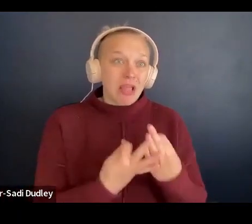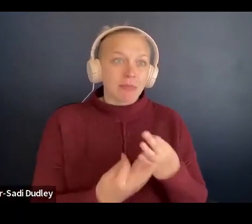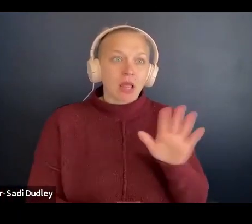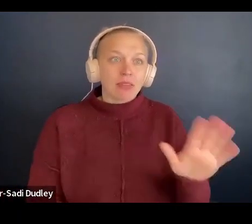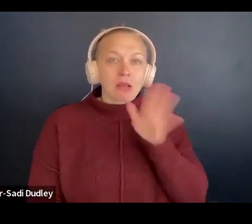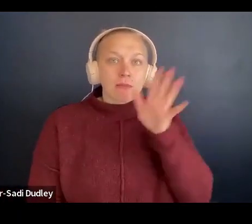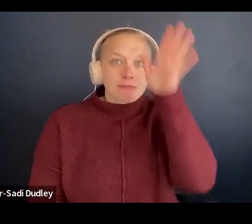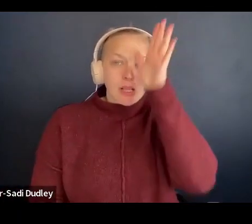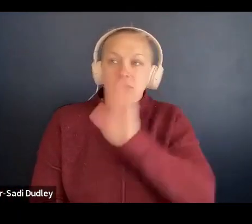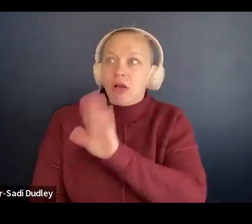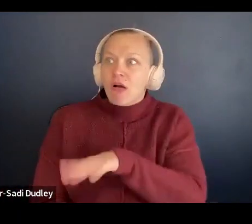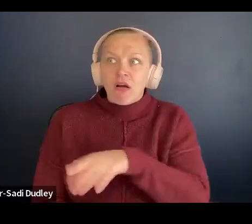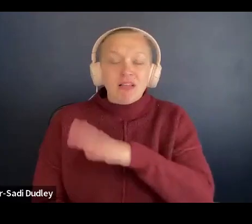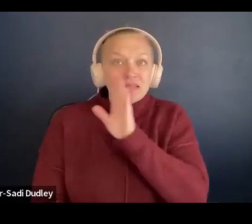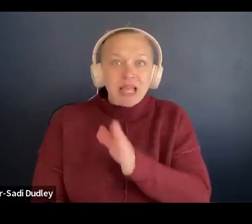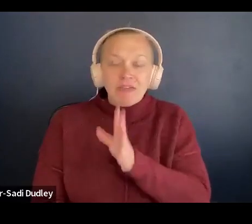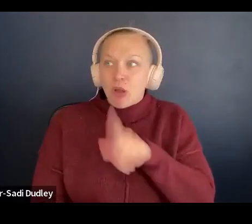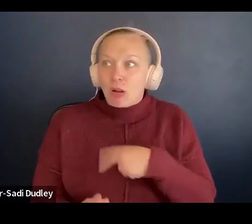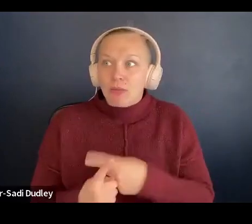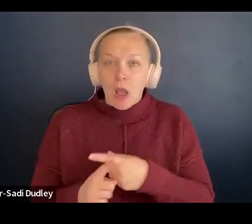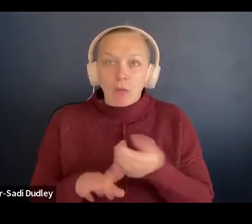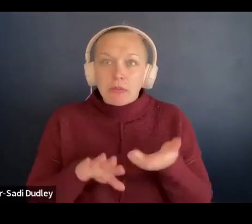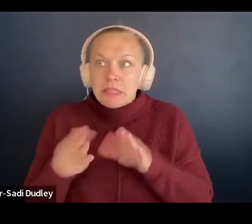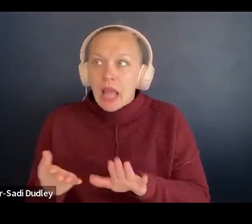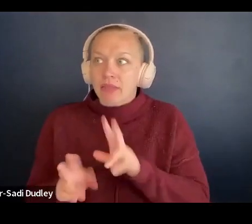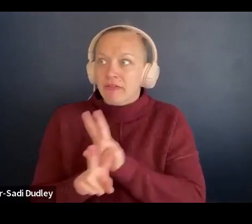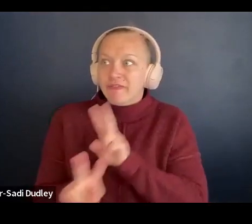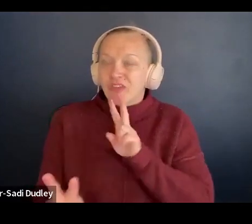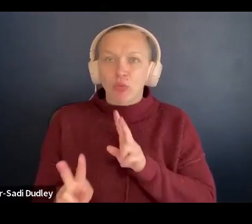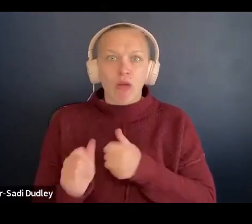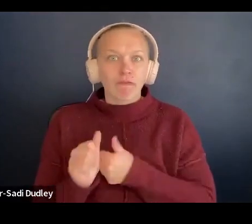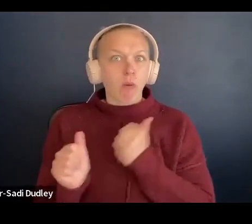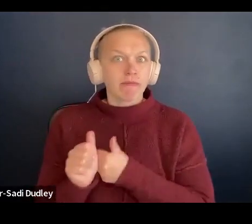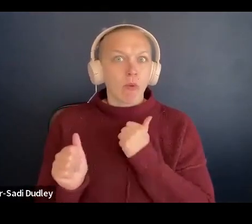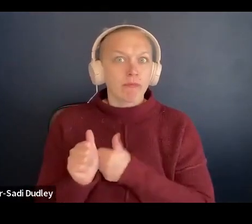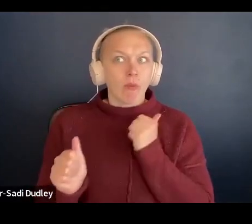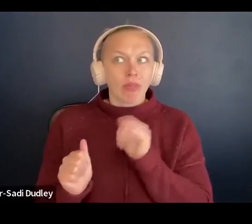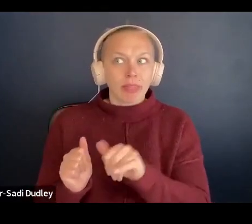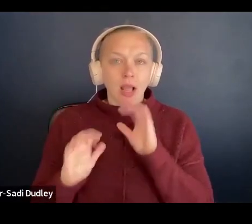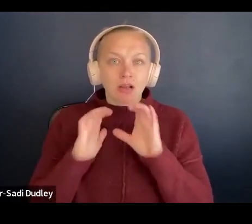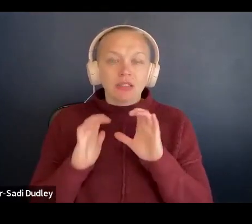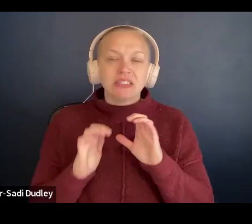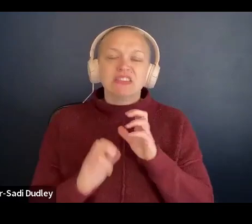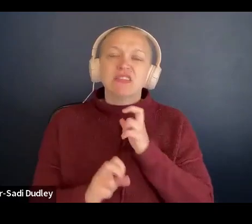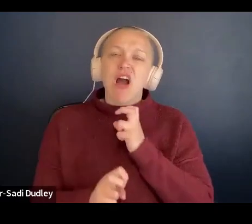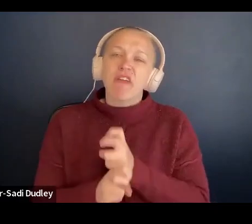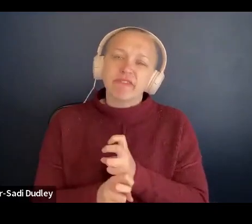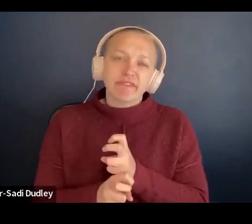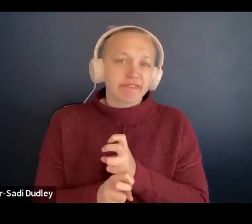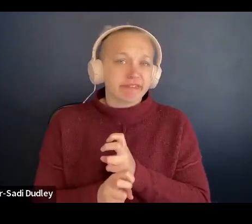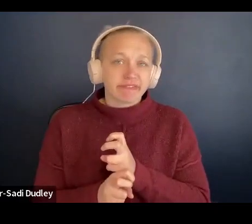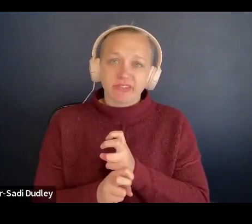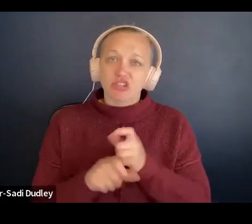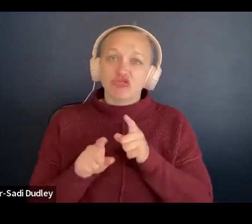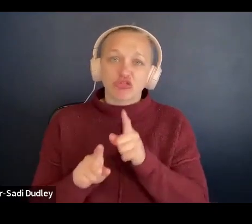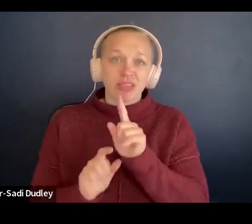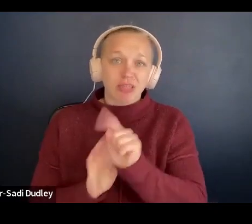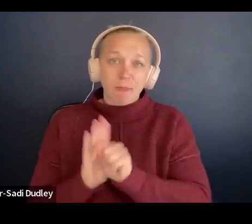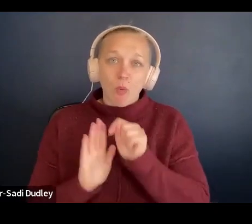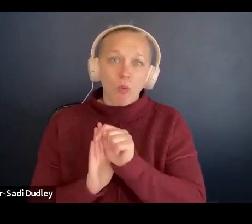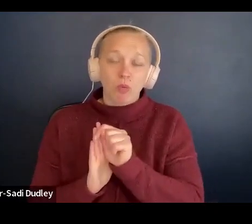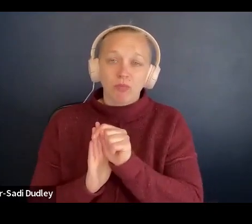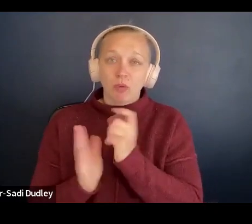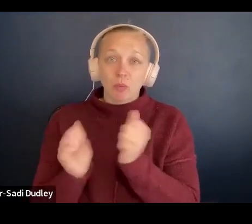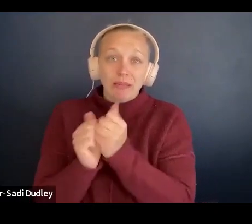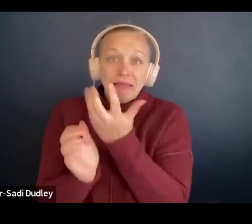talked about their funeral. And I have to tell you, it's such a more difficult conversation and navigation through that time versus a family